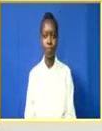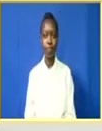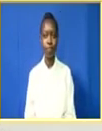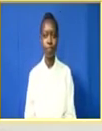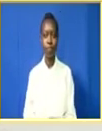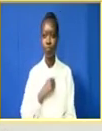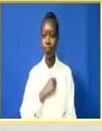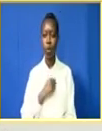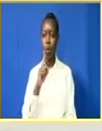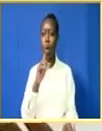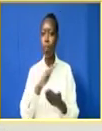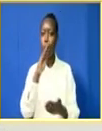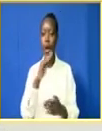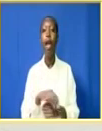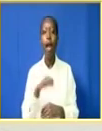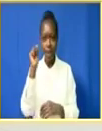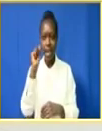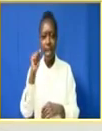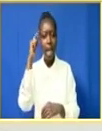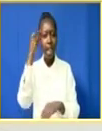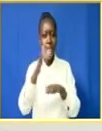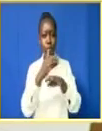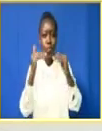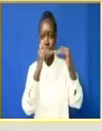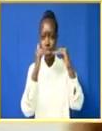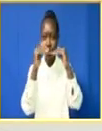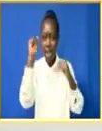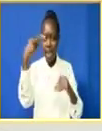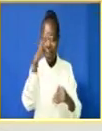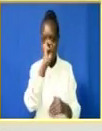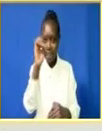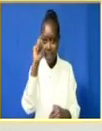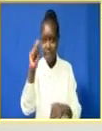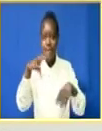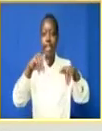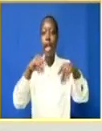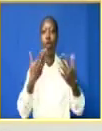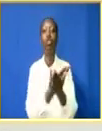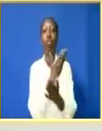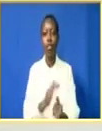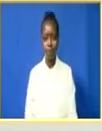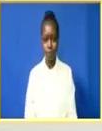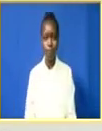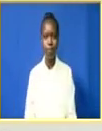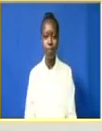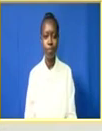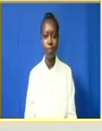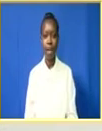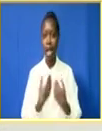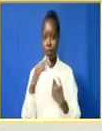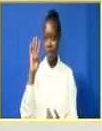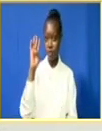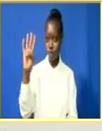One more. ShEET erosion. Oh, very good. Yes. So we have the four. Yes. Sheet, mm-hmm. erosion.